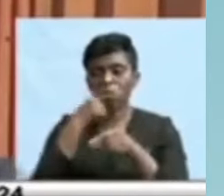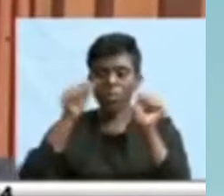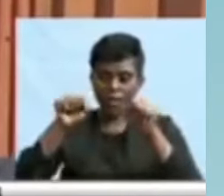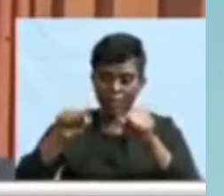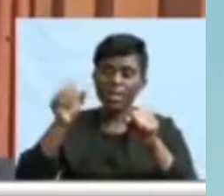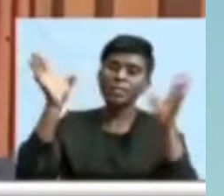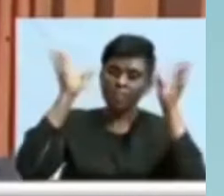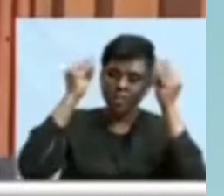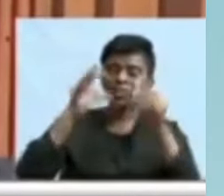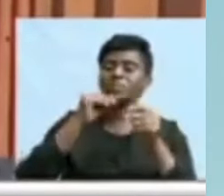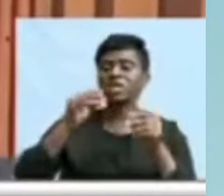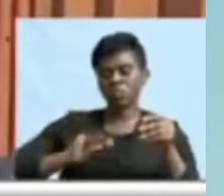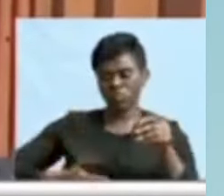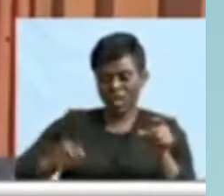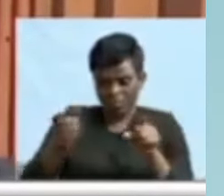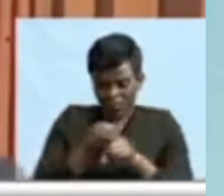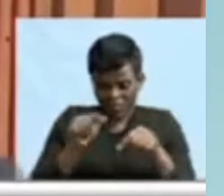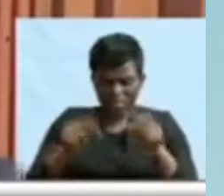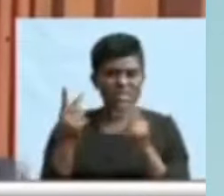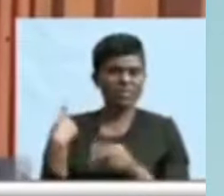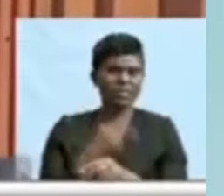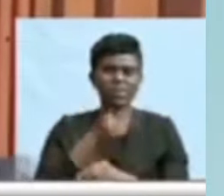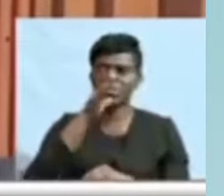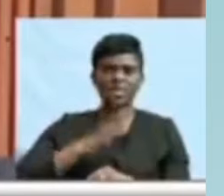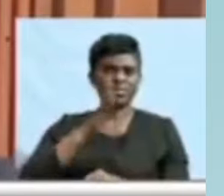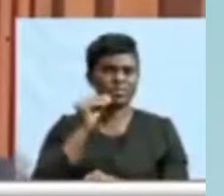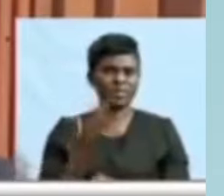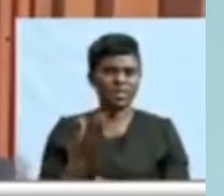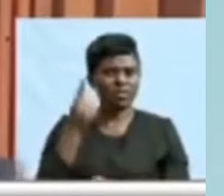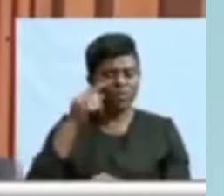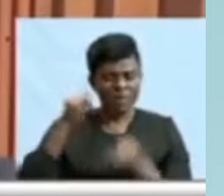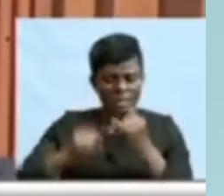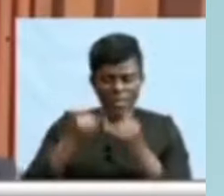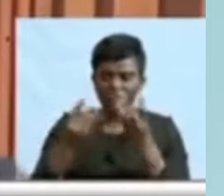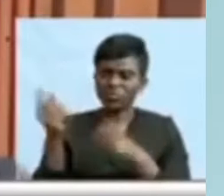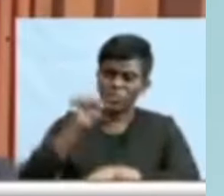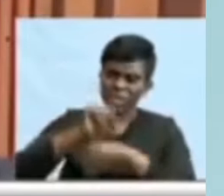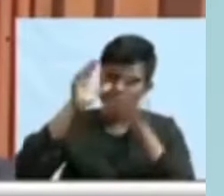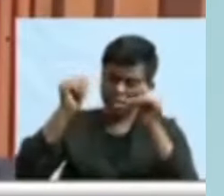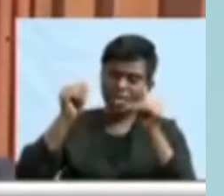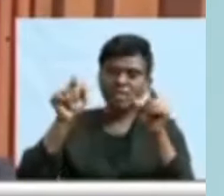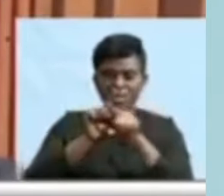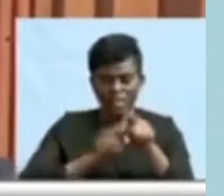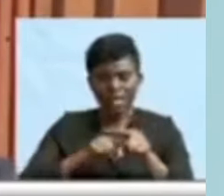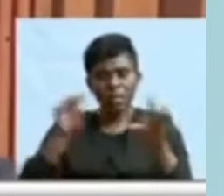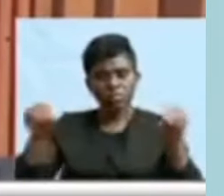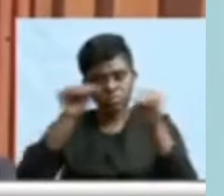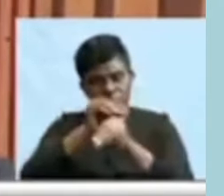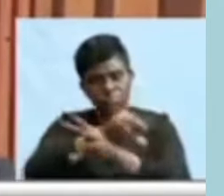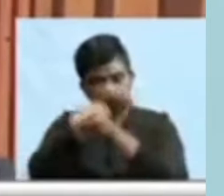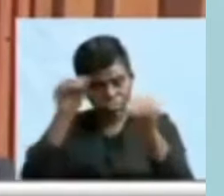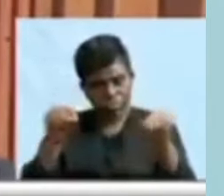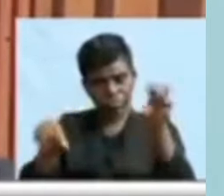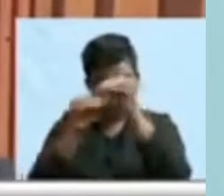competent men and women from this very house. Madam Speaker, for the last few days, the president has been put in harm's way,